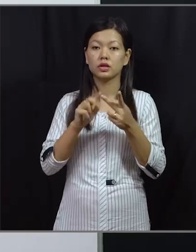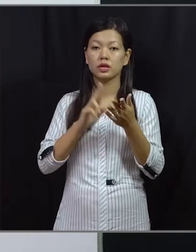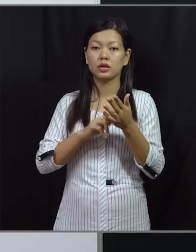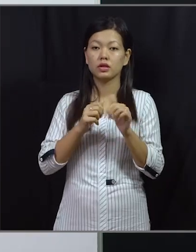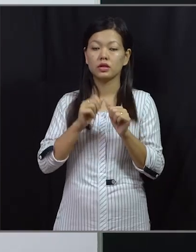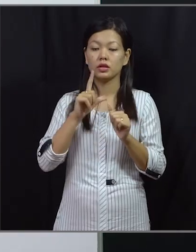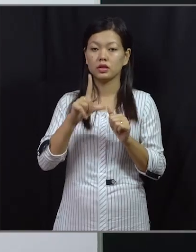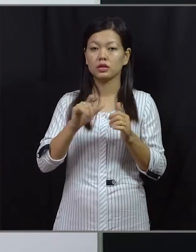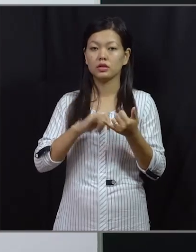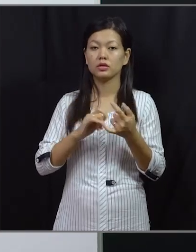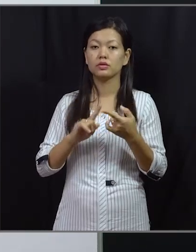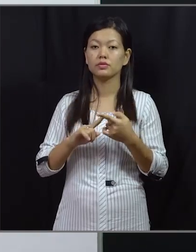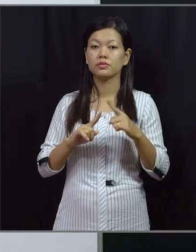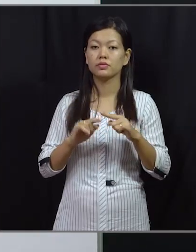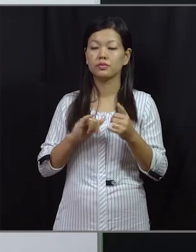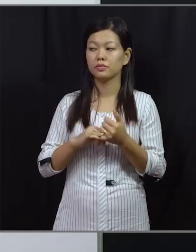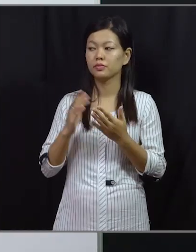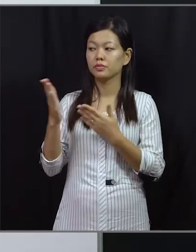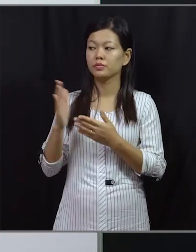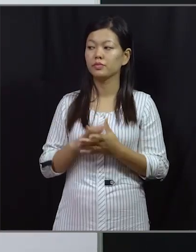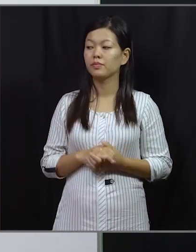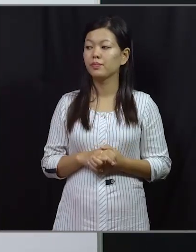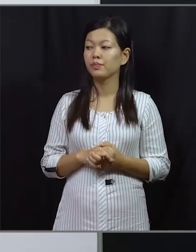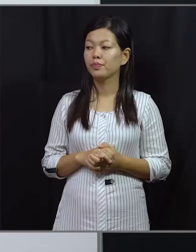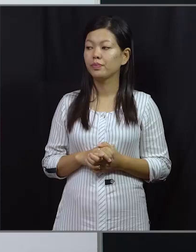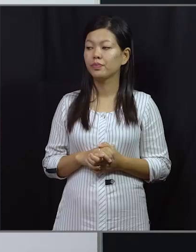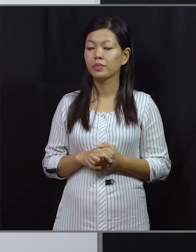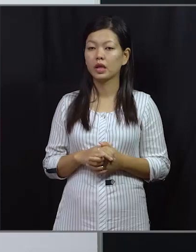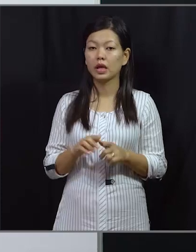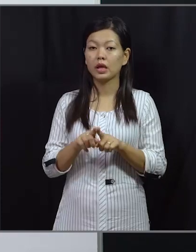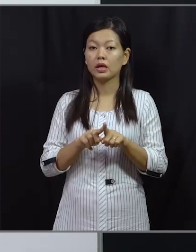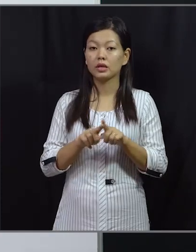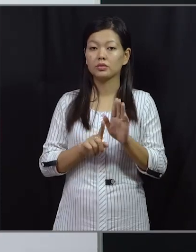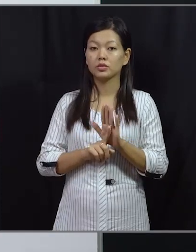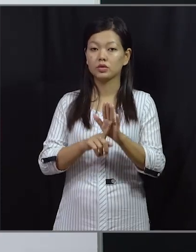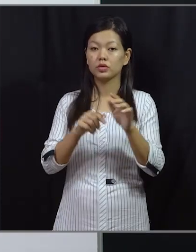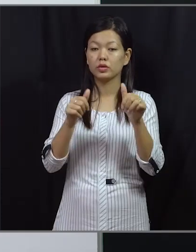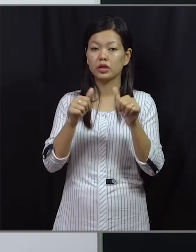Cardinality of a set. Okay. Let me take a set 2, 3, 5, 7,